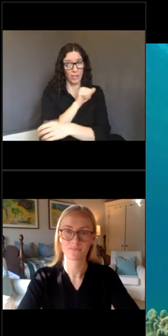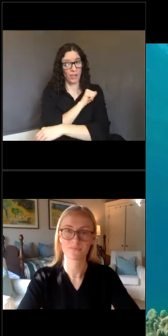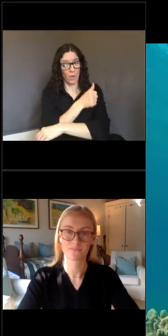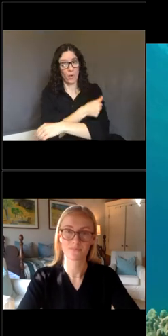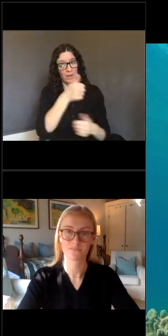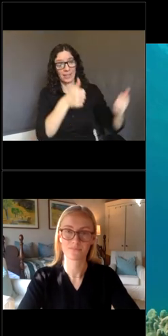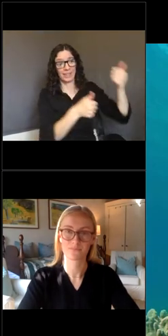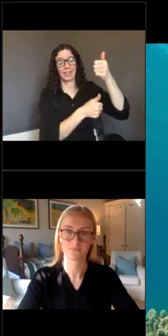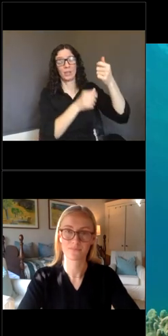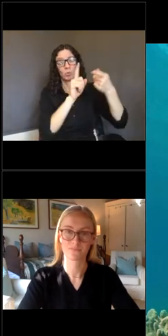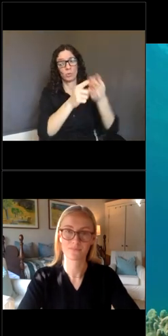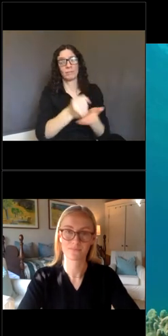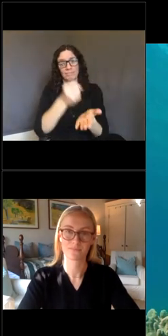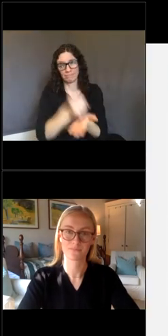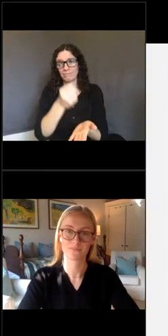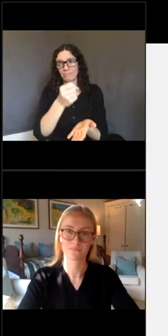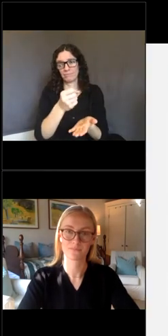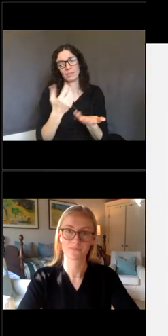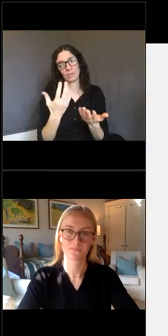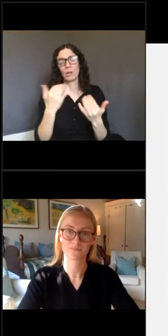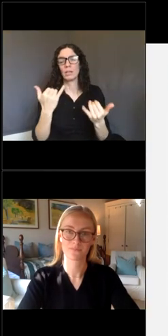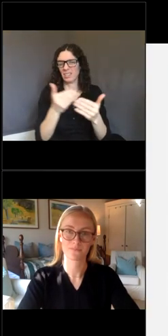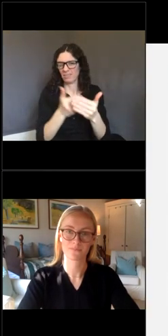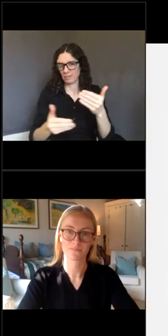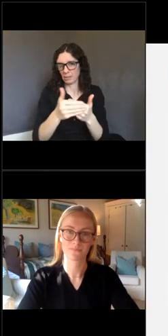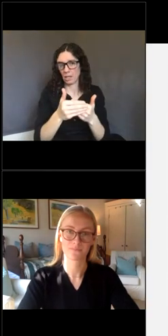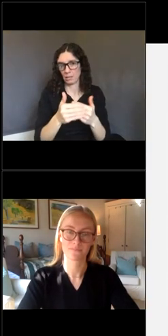let's go to the next slide.